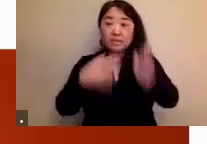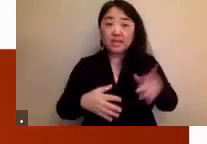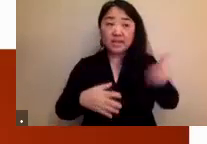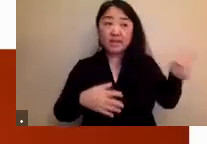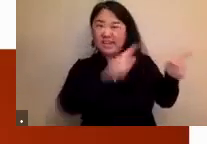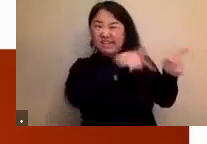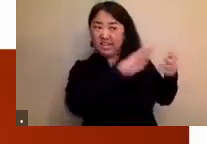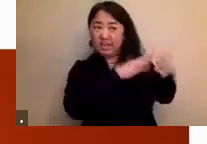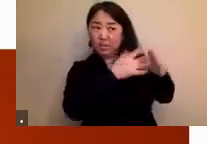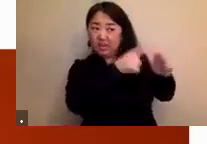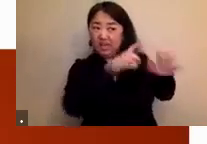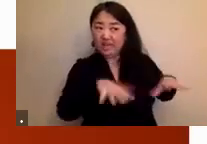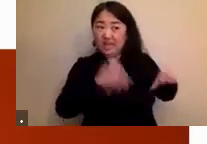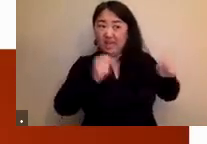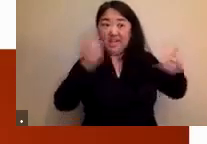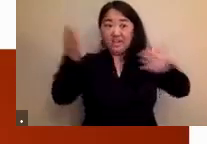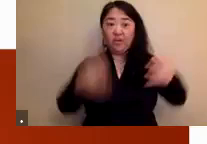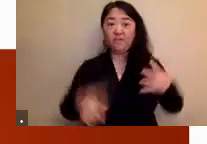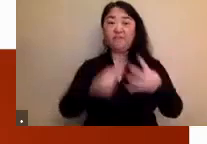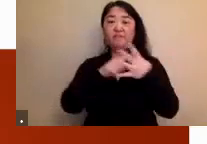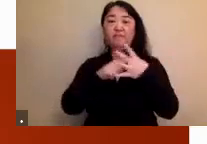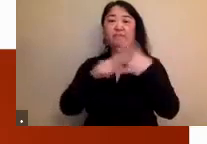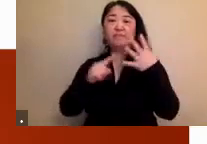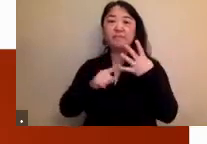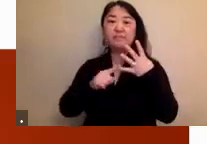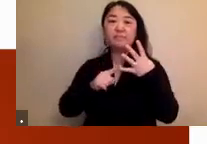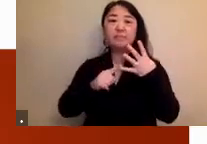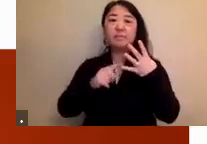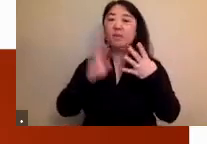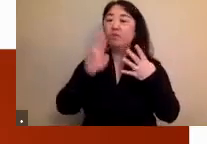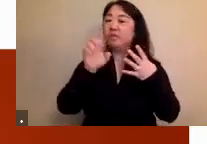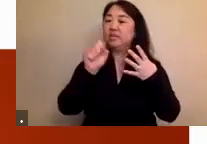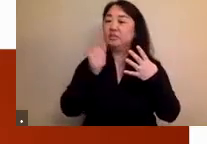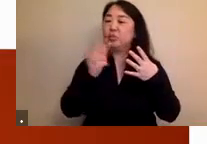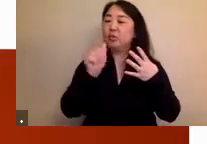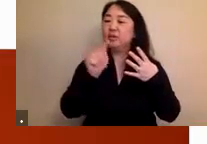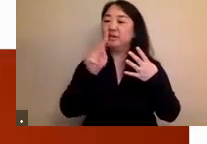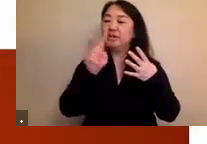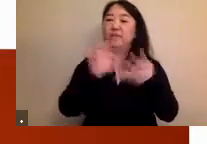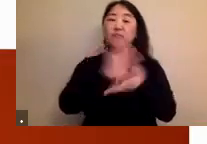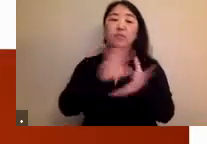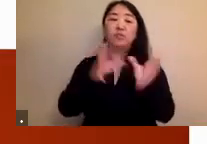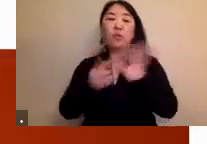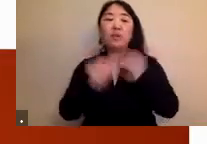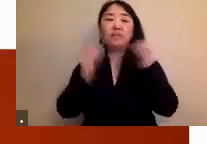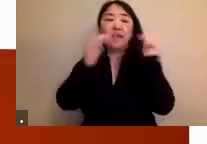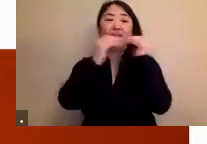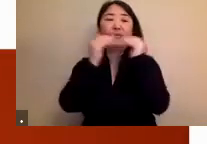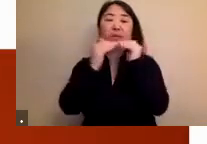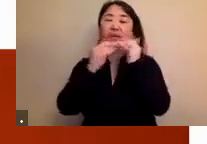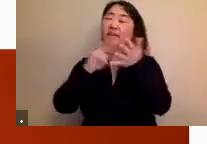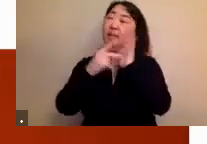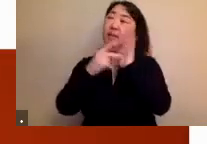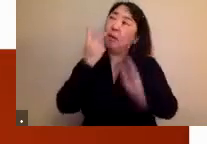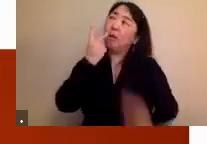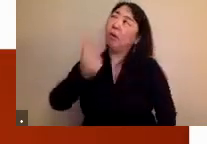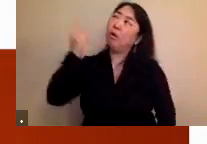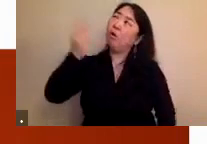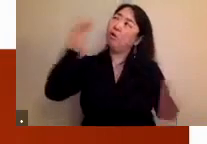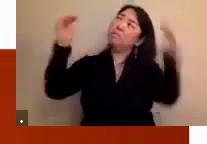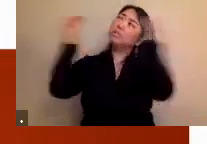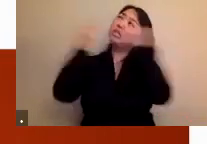serve? And then 4th, restorative equity. Is it just? Do we look back? Are we using